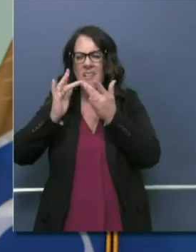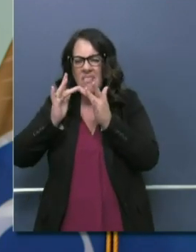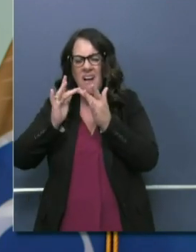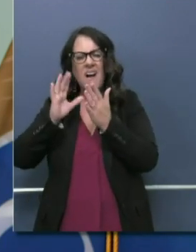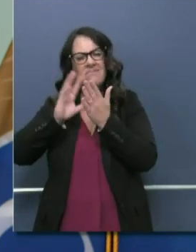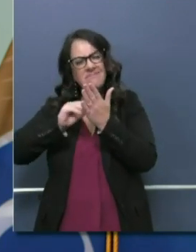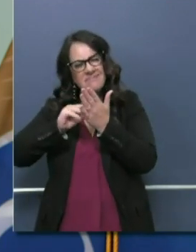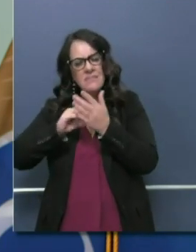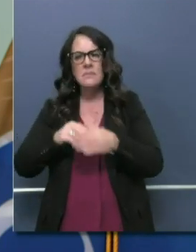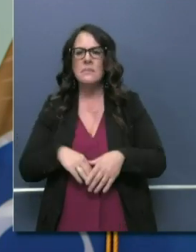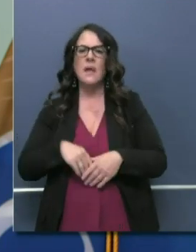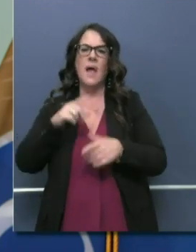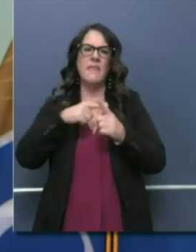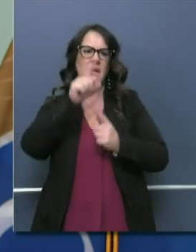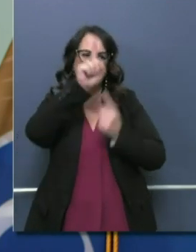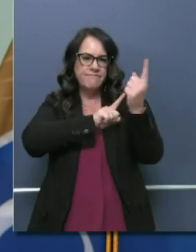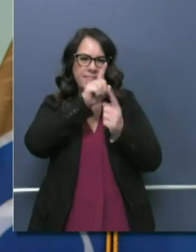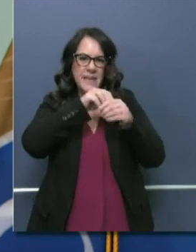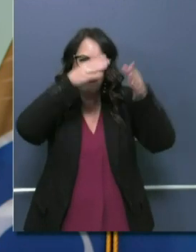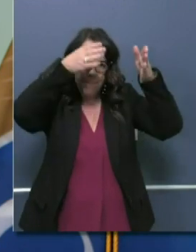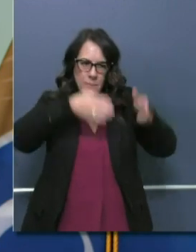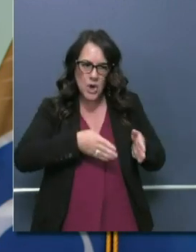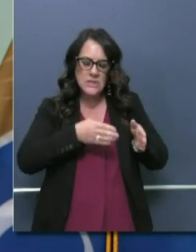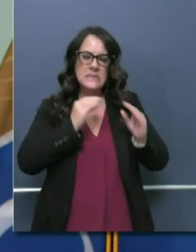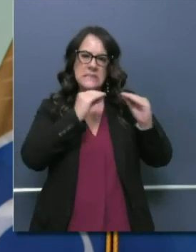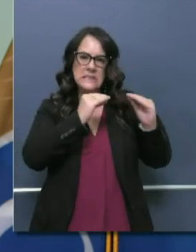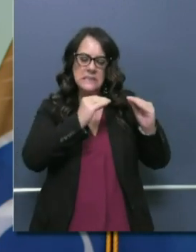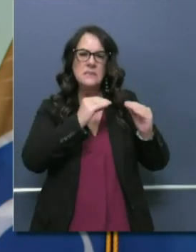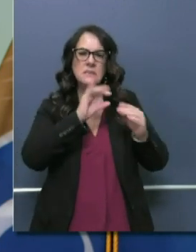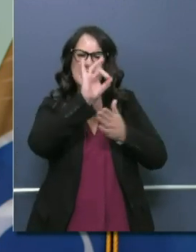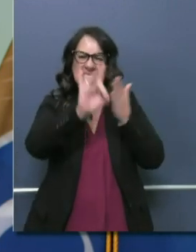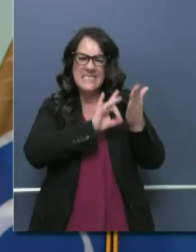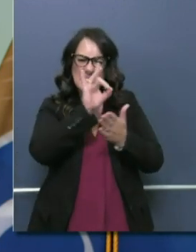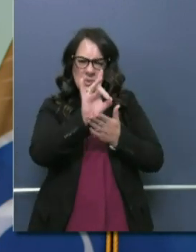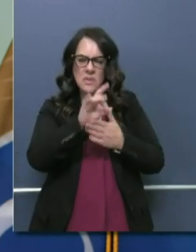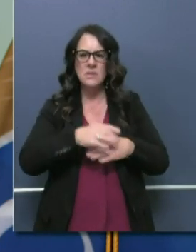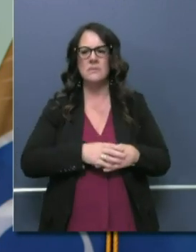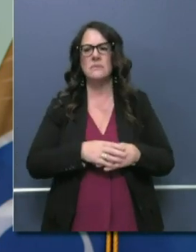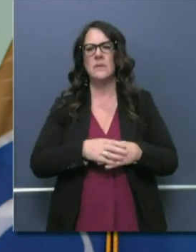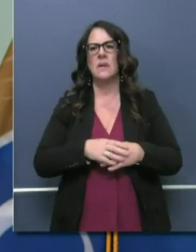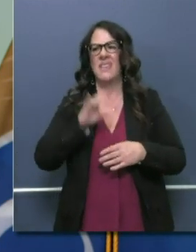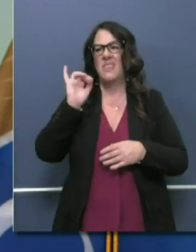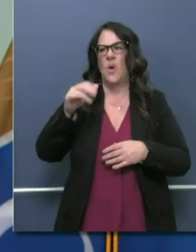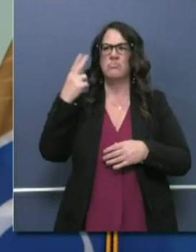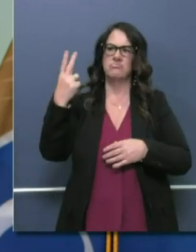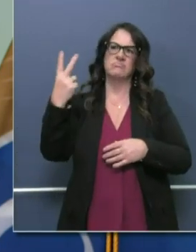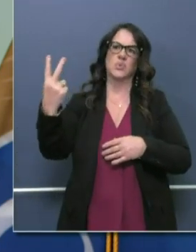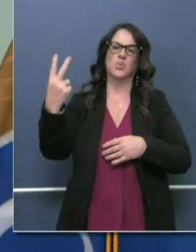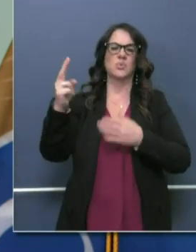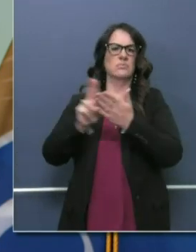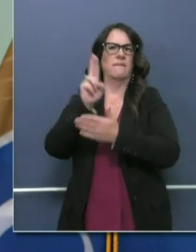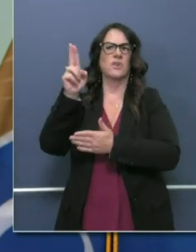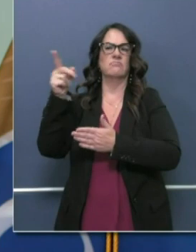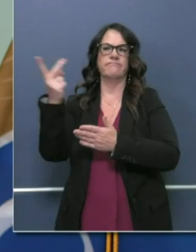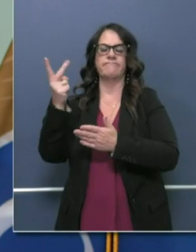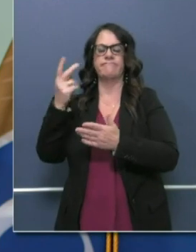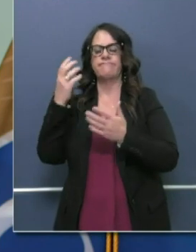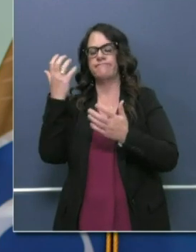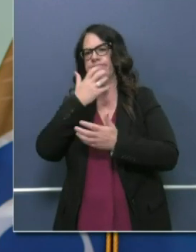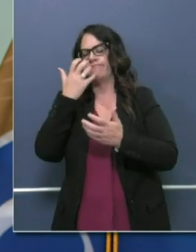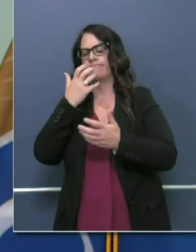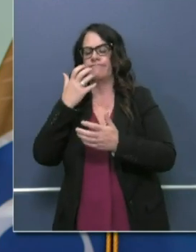of in-person instruction, led by two of the most outstanding institutions in the United States,